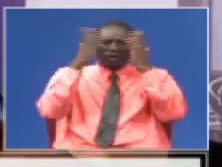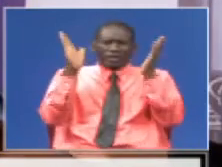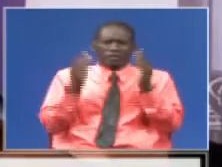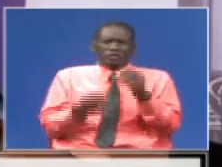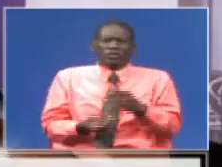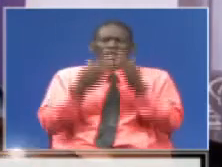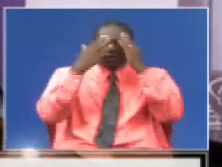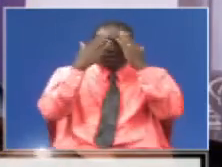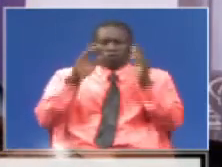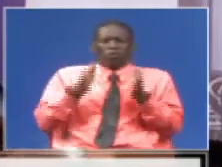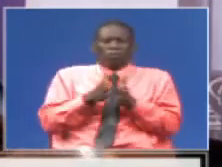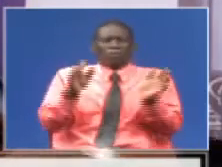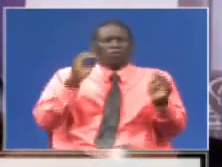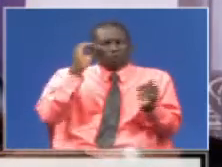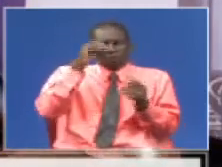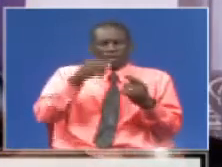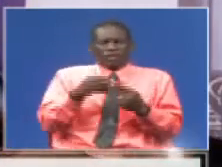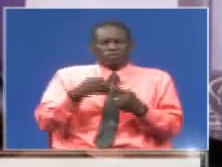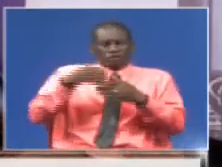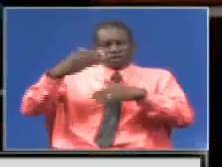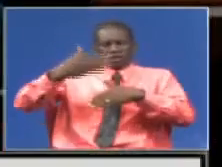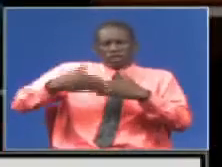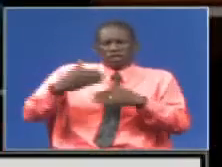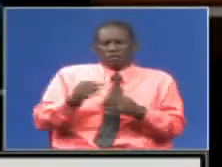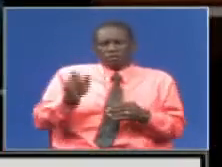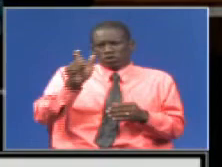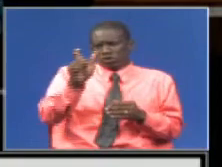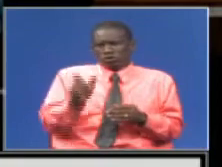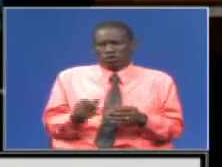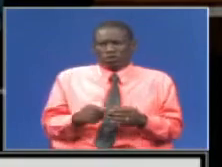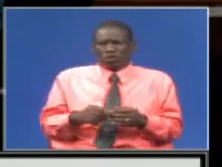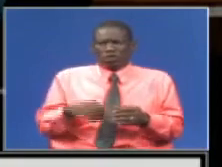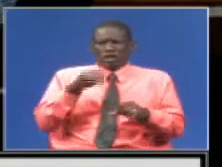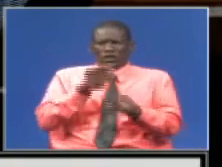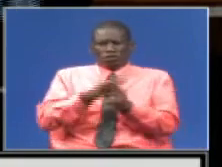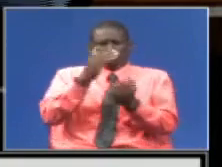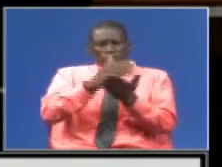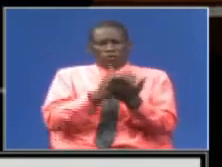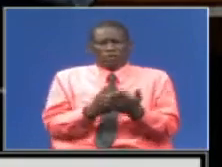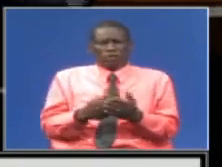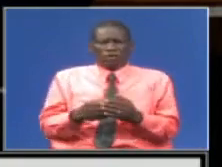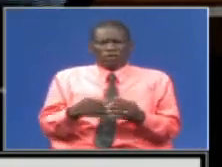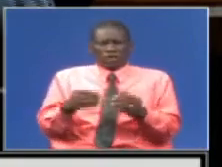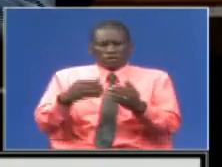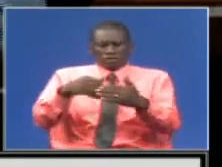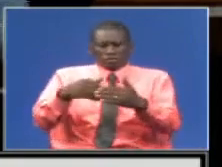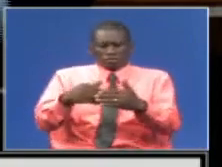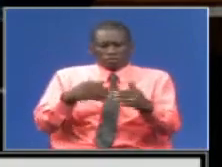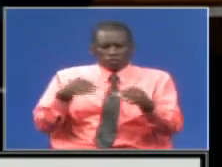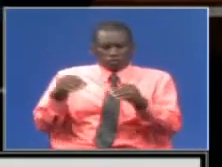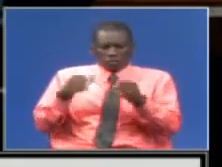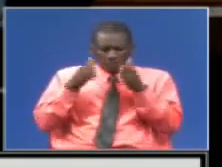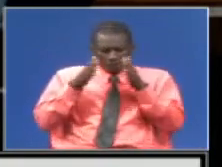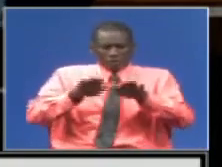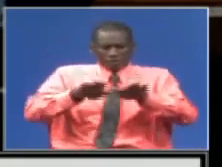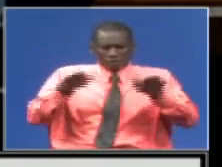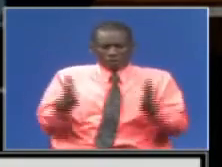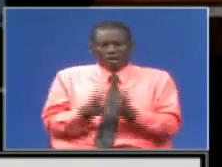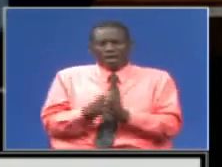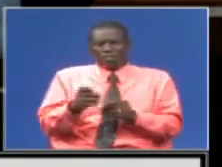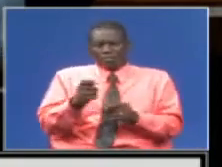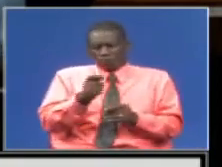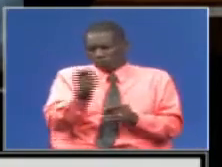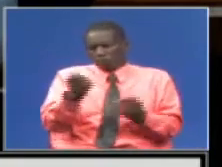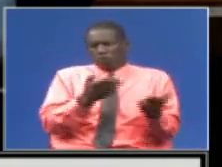the public opinion, especially in the neighboring region. Much of the show, he shuttles between the main desk, the window in which he communicates with